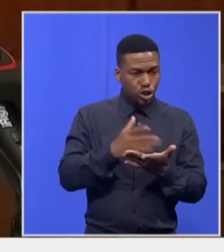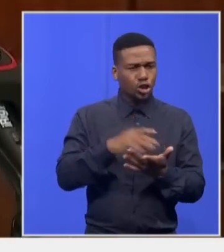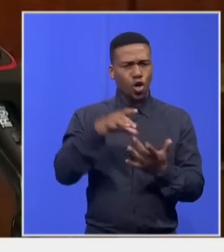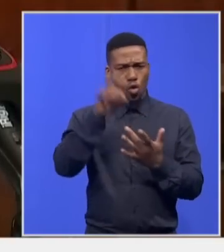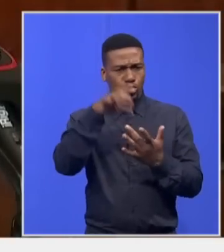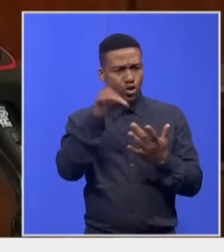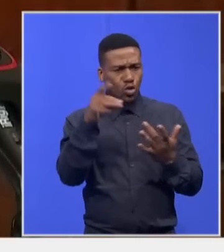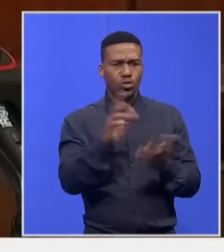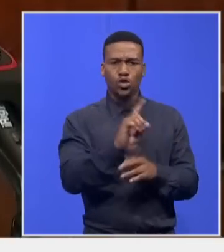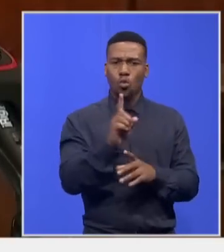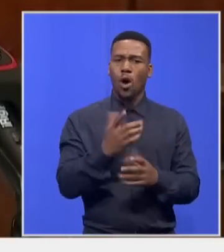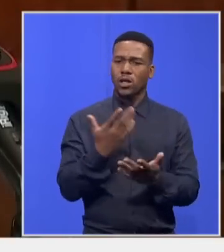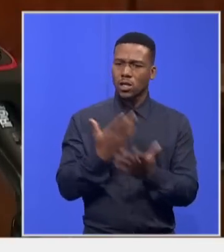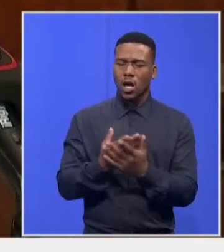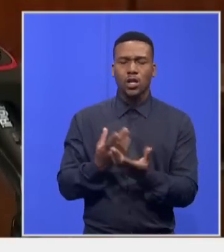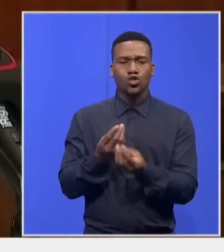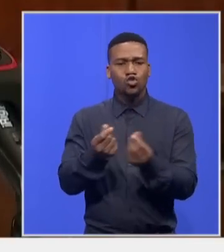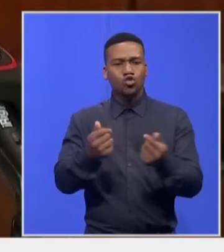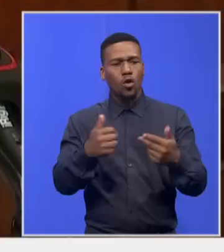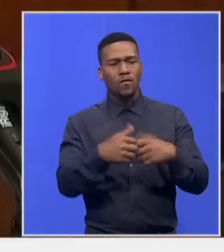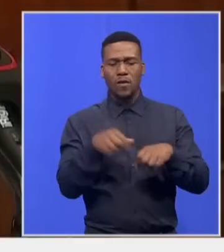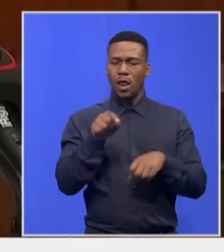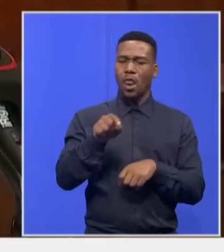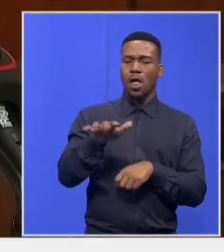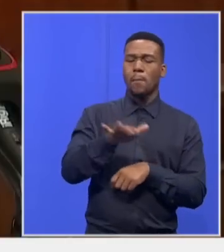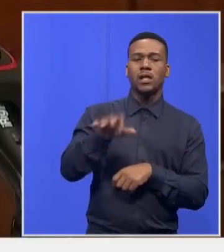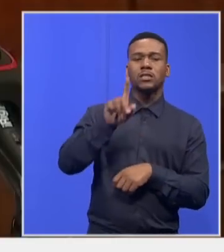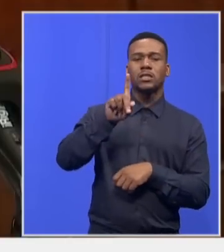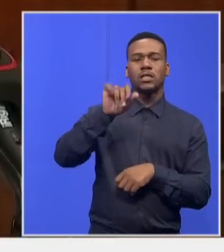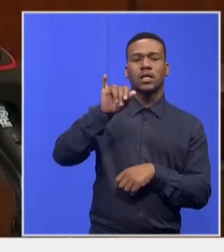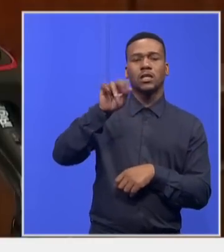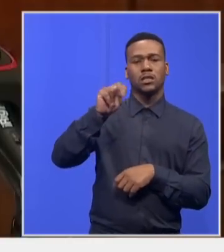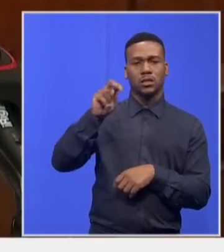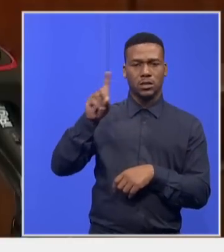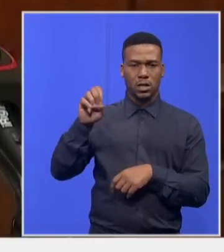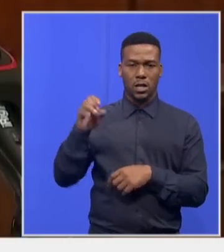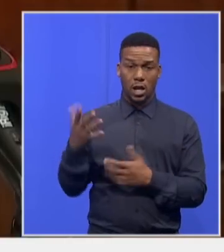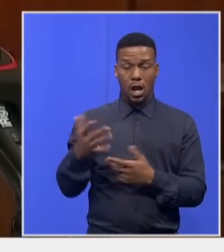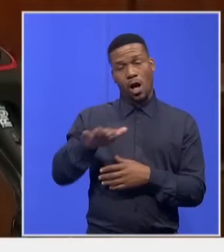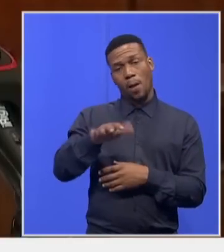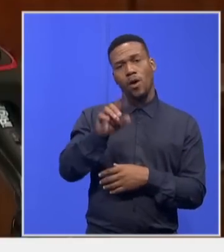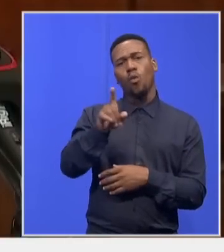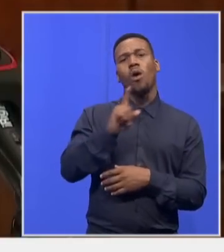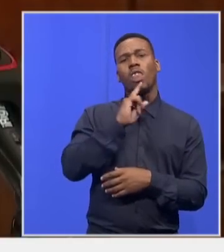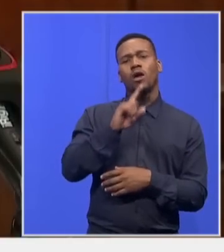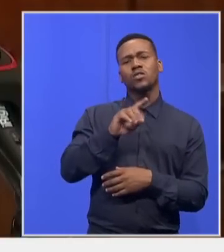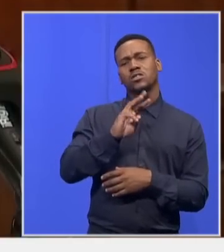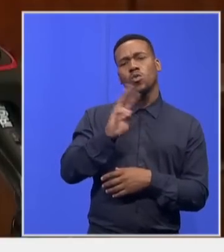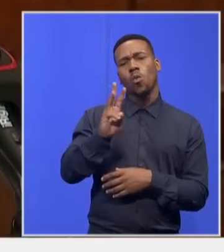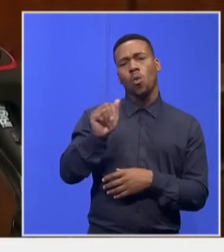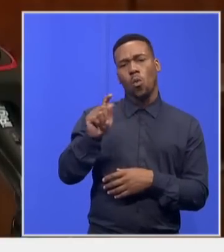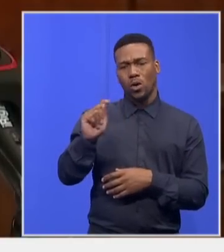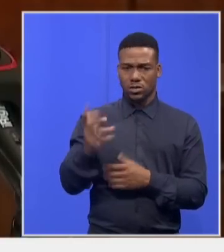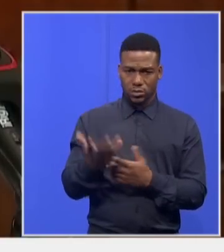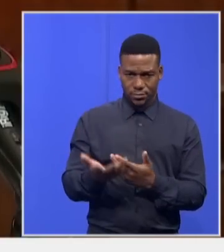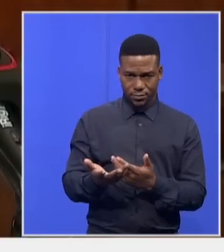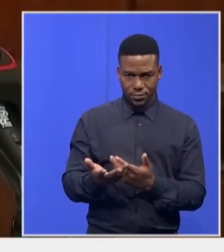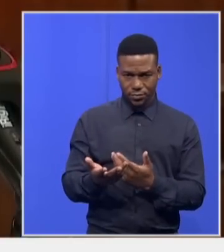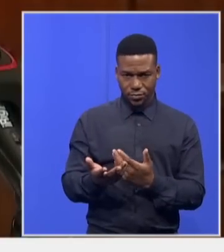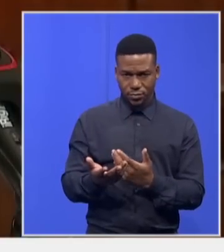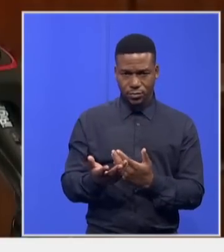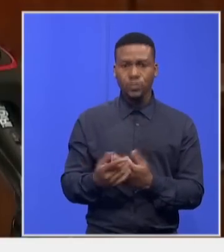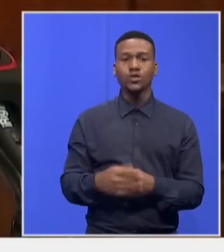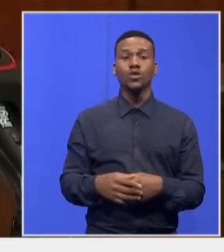is our preferred option, which we'll present to Cabinet. It's about 1,000 megawatts. We know that as a result